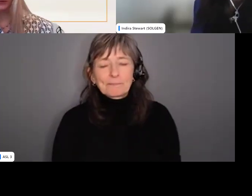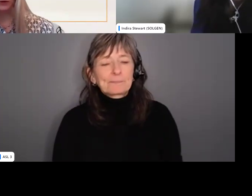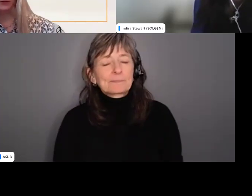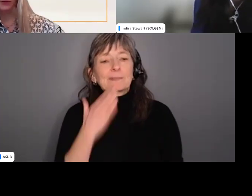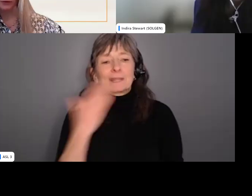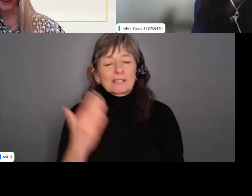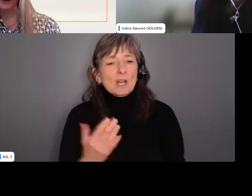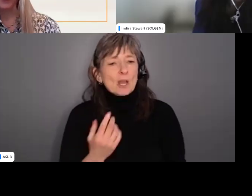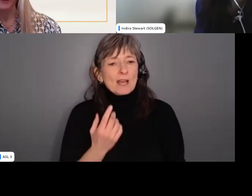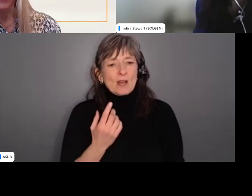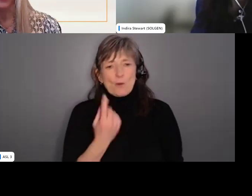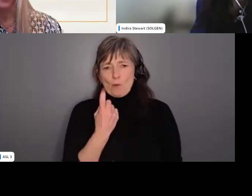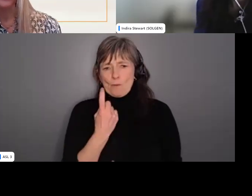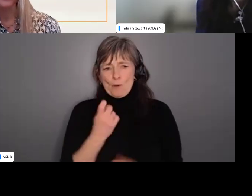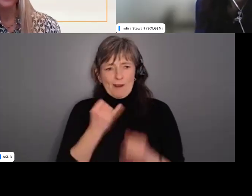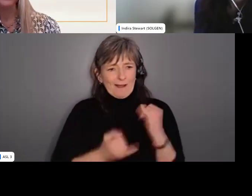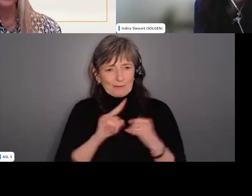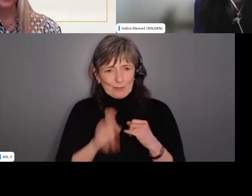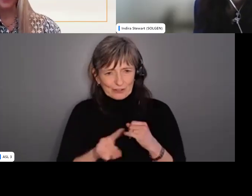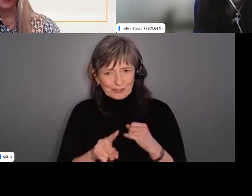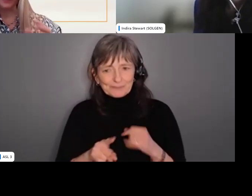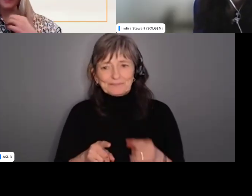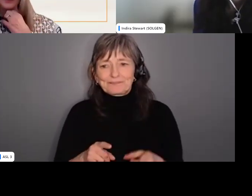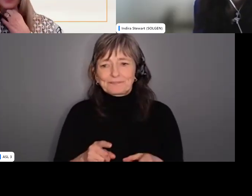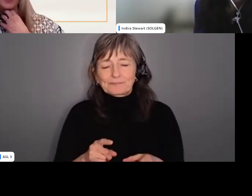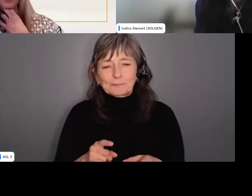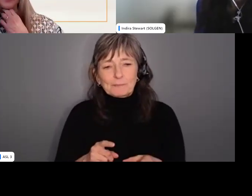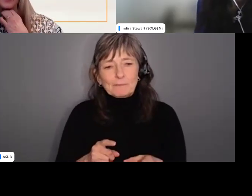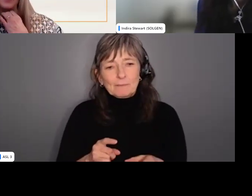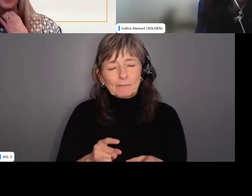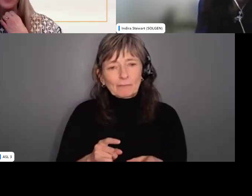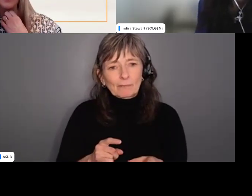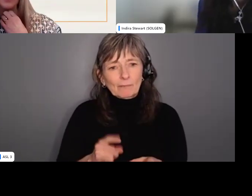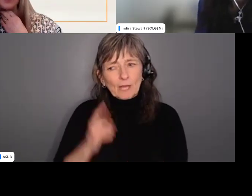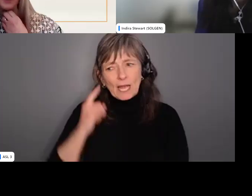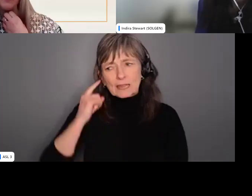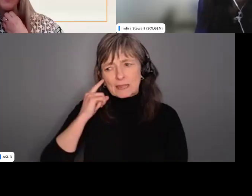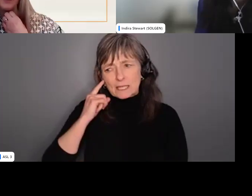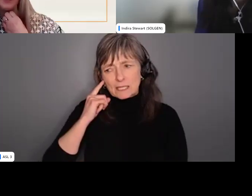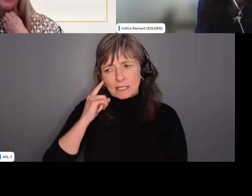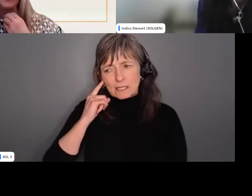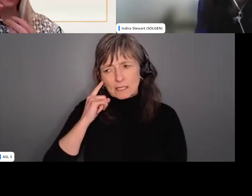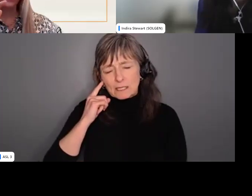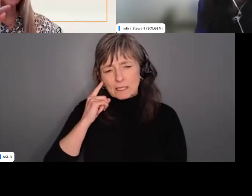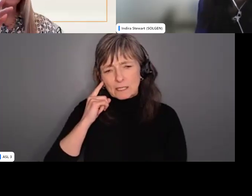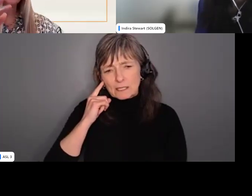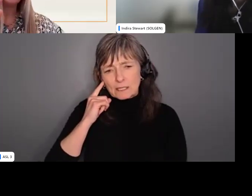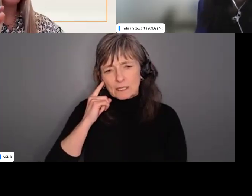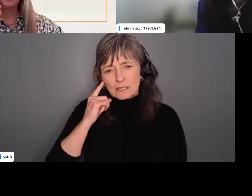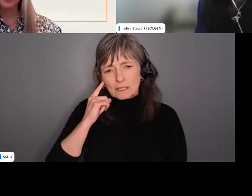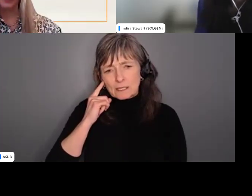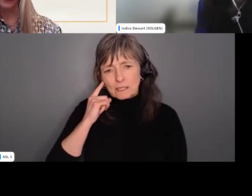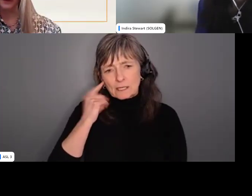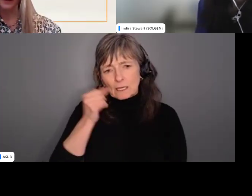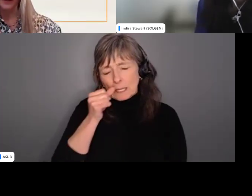last question because we're just sort of wrapping up. So I know that I think it was Elizabeth had identified sort of where you get